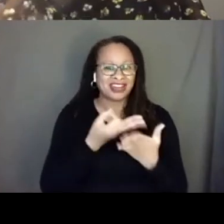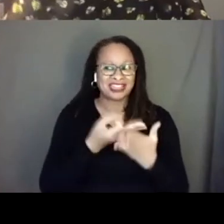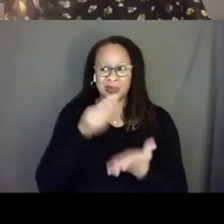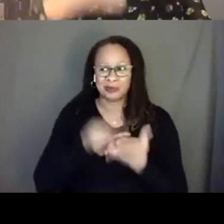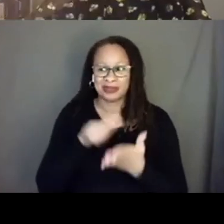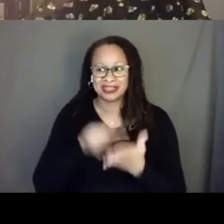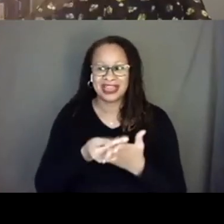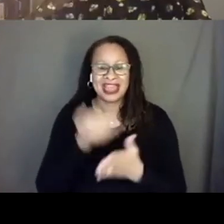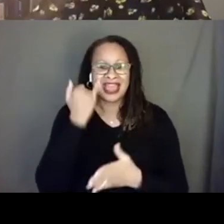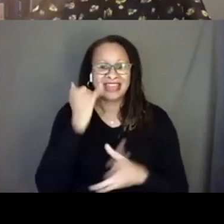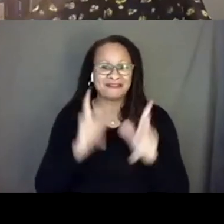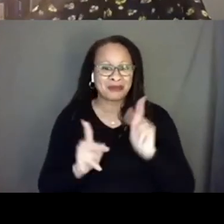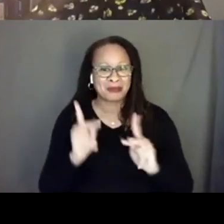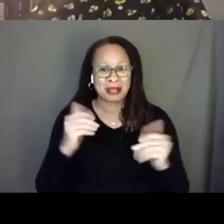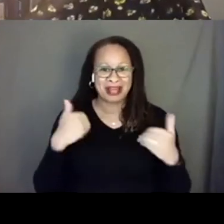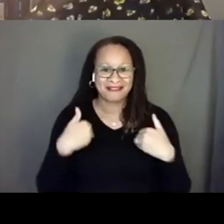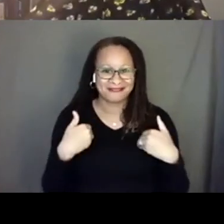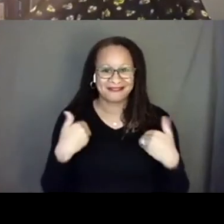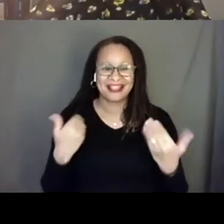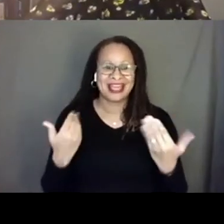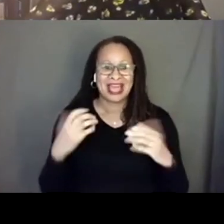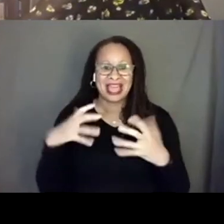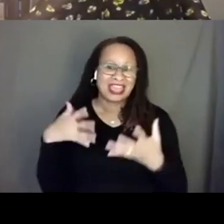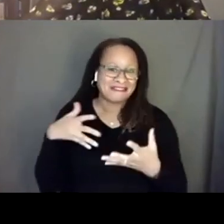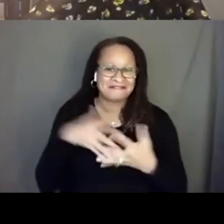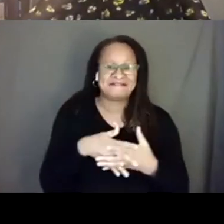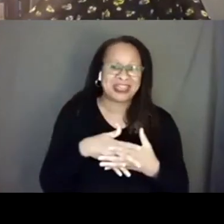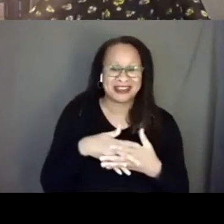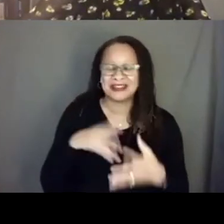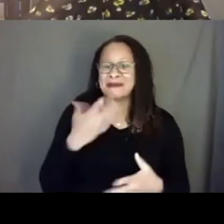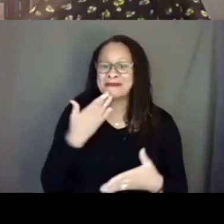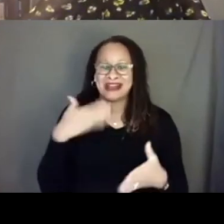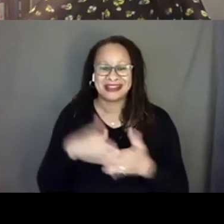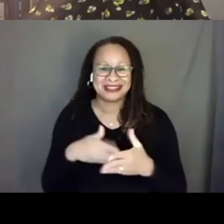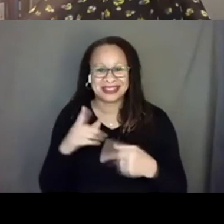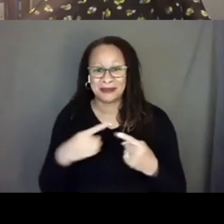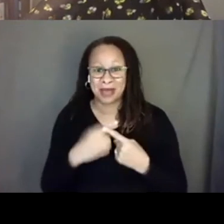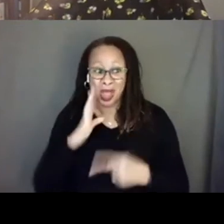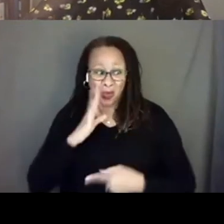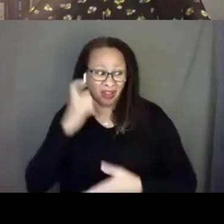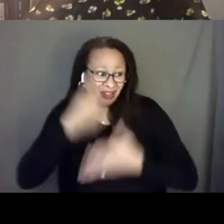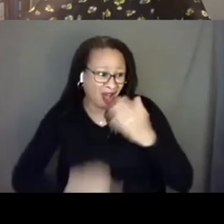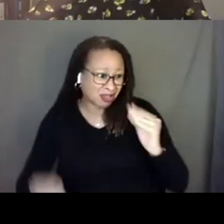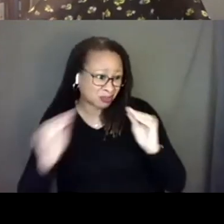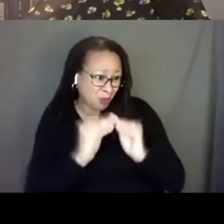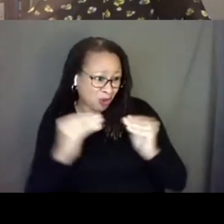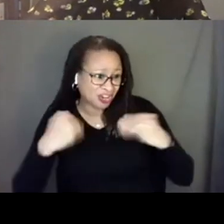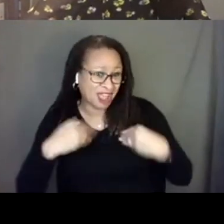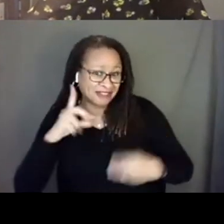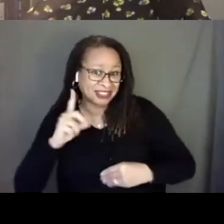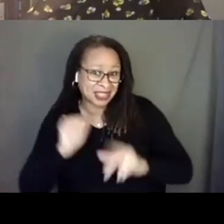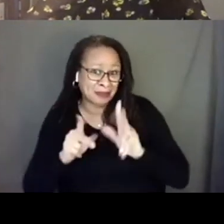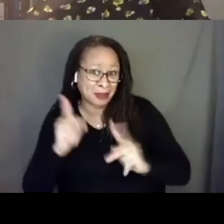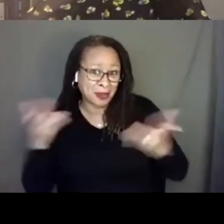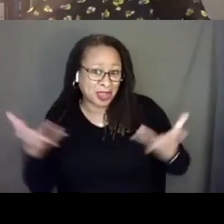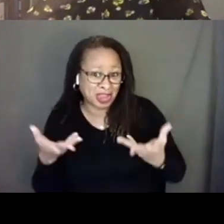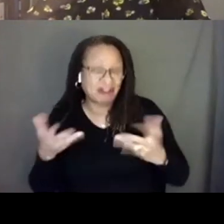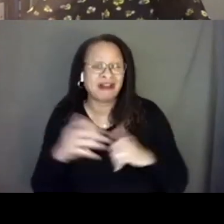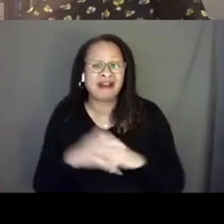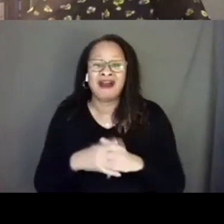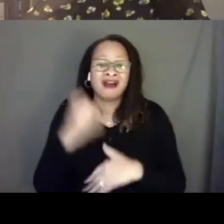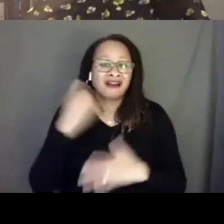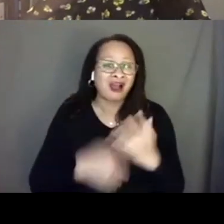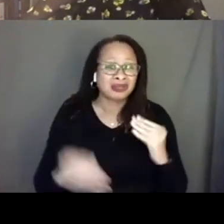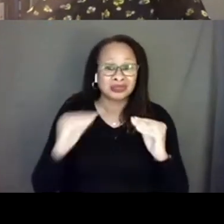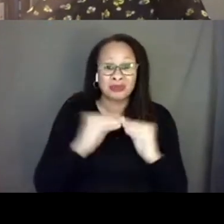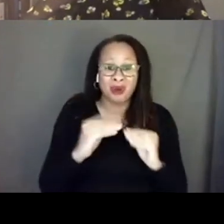have, you know, embedded biases about, well, is it going to cost more to have disabled people around? Is there a